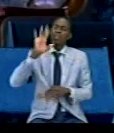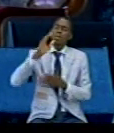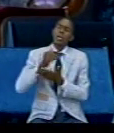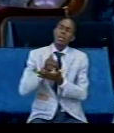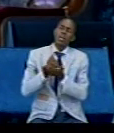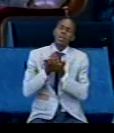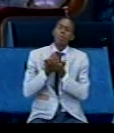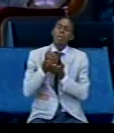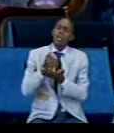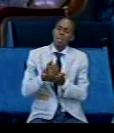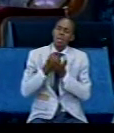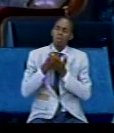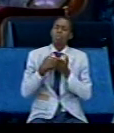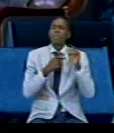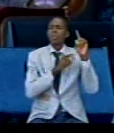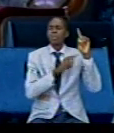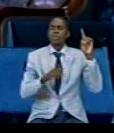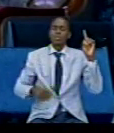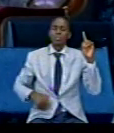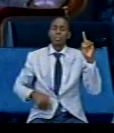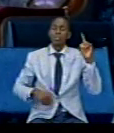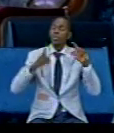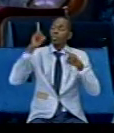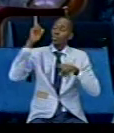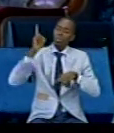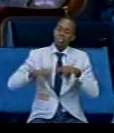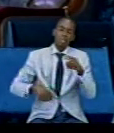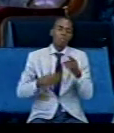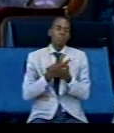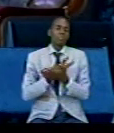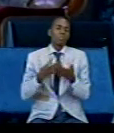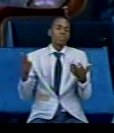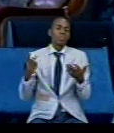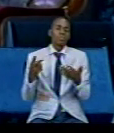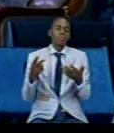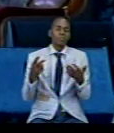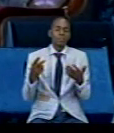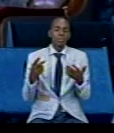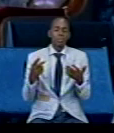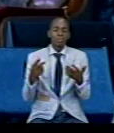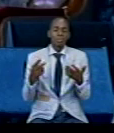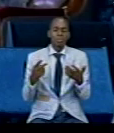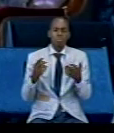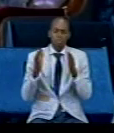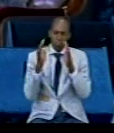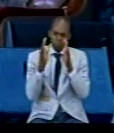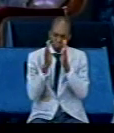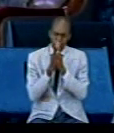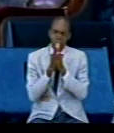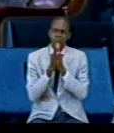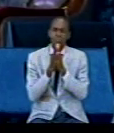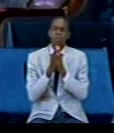Lord. He cannot fail. He's a faithful God. Tell him, thank you.